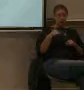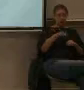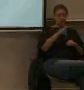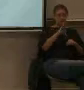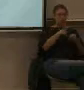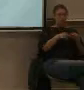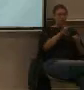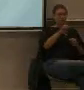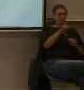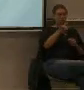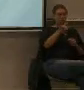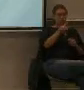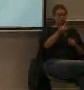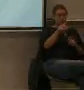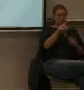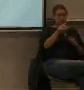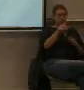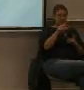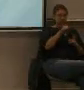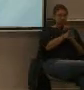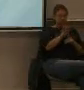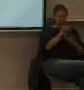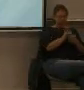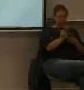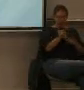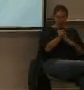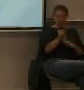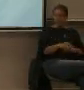the ecological implications of that in a second.